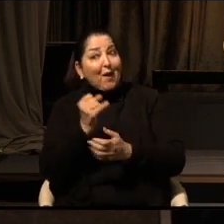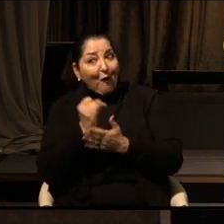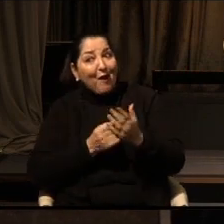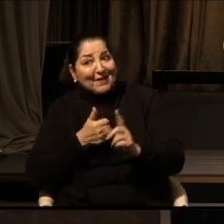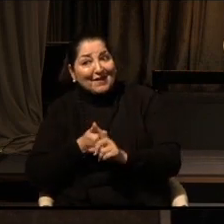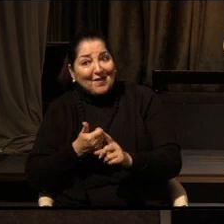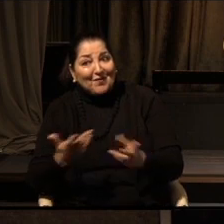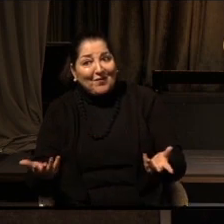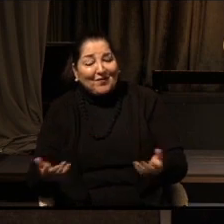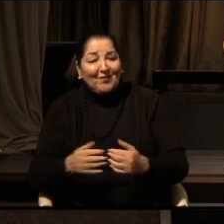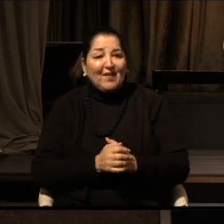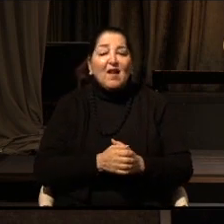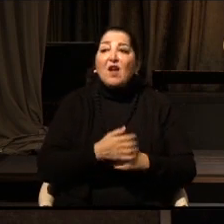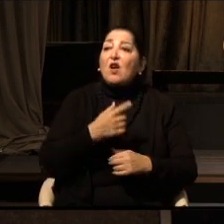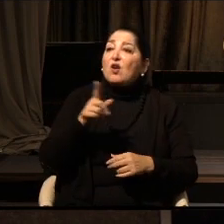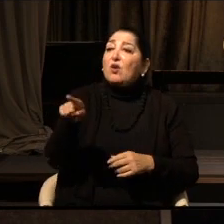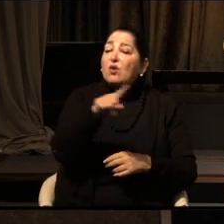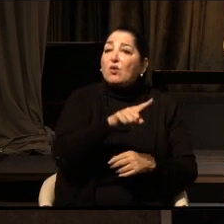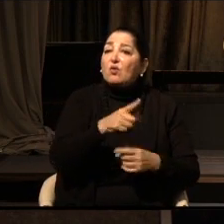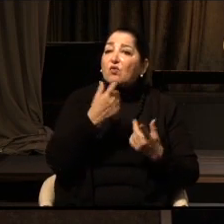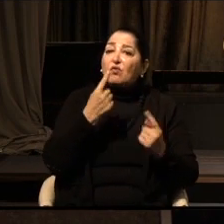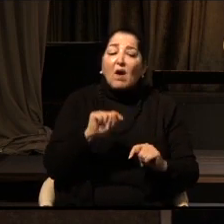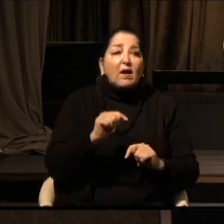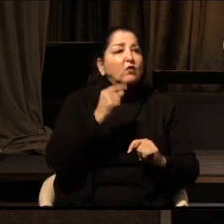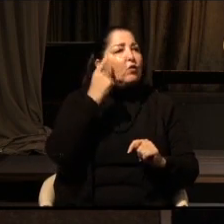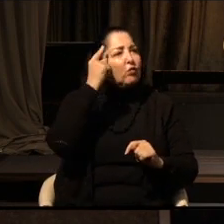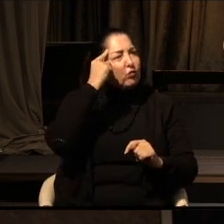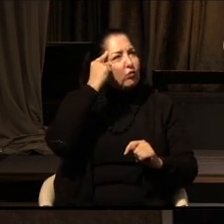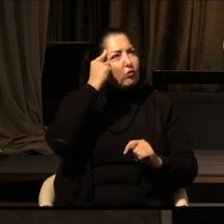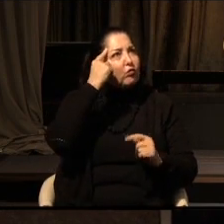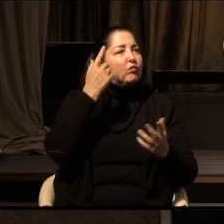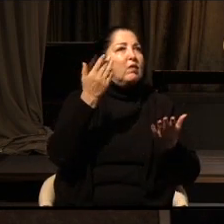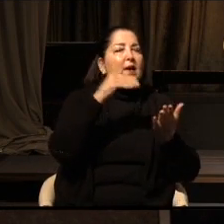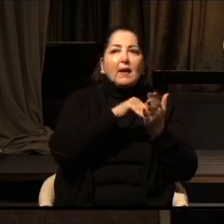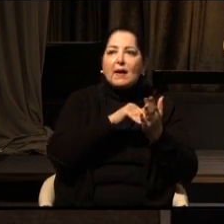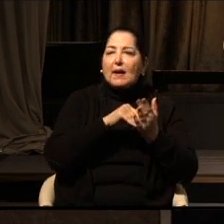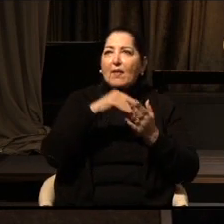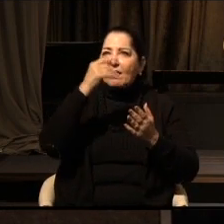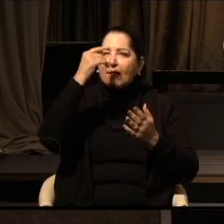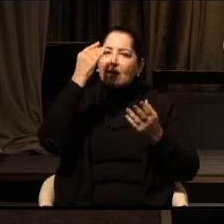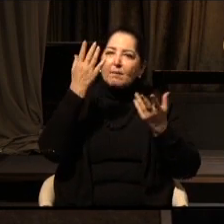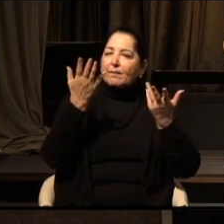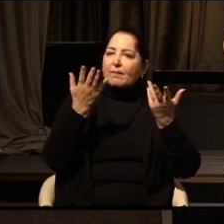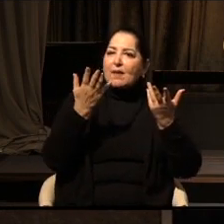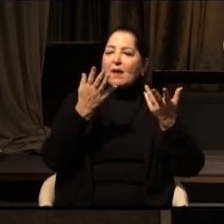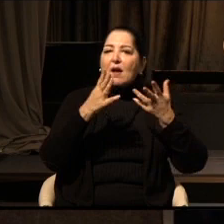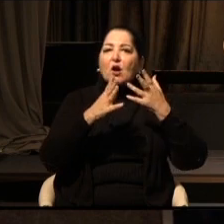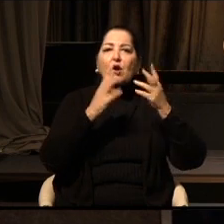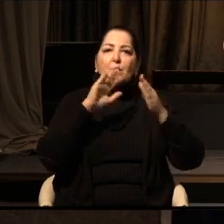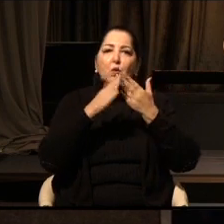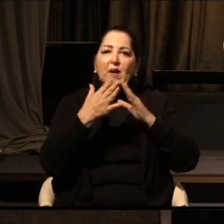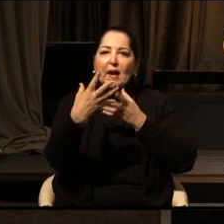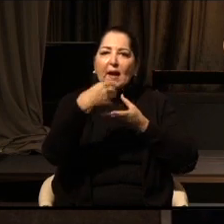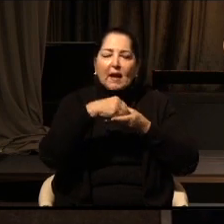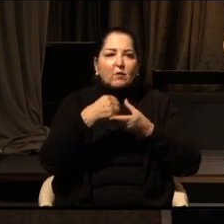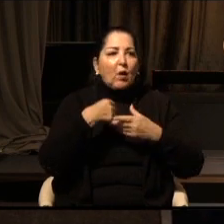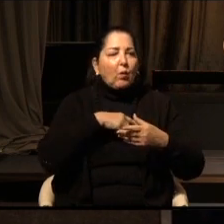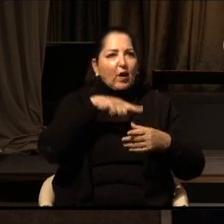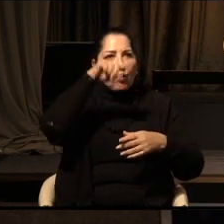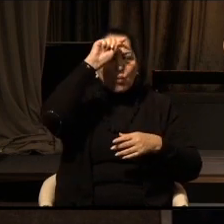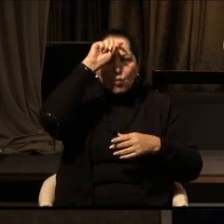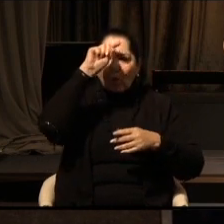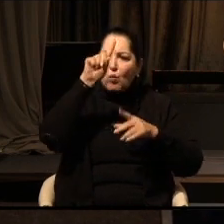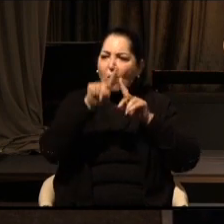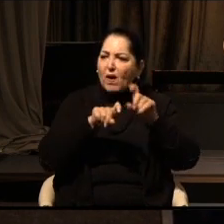And as we've tried to reimagine community engagement, we've been inspired to question industry expectations,